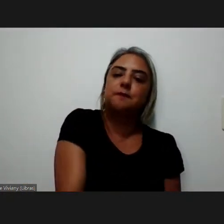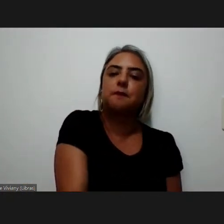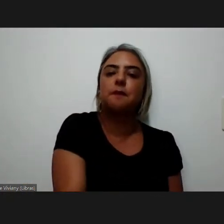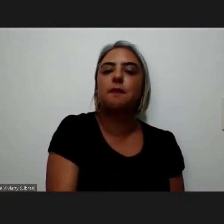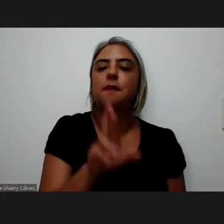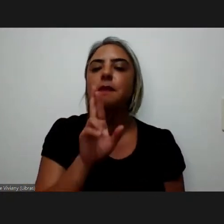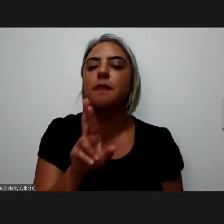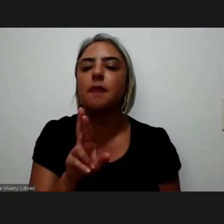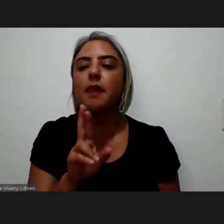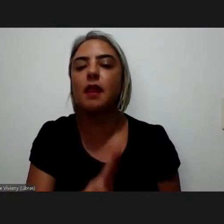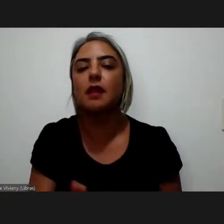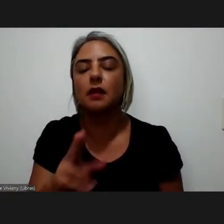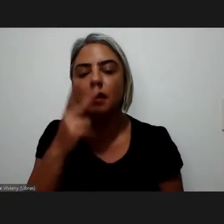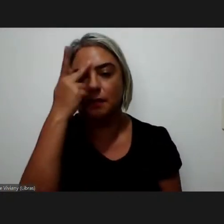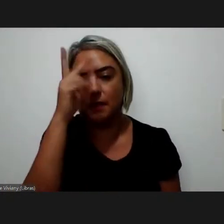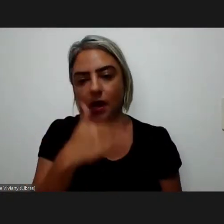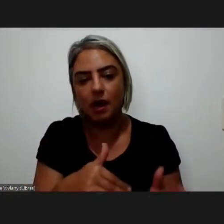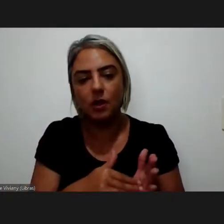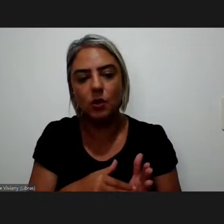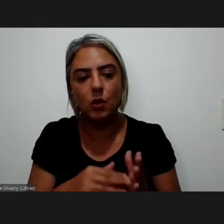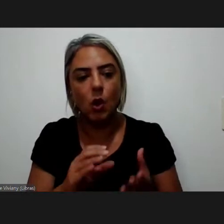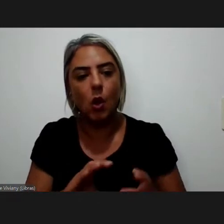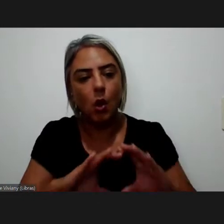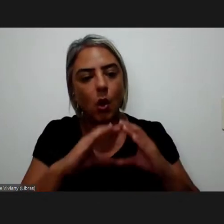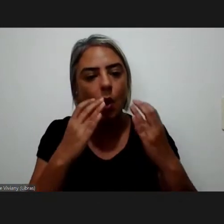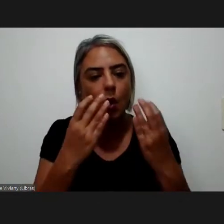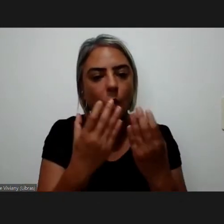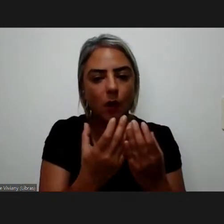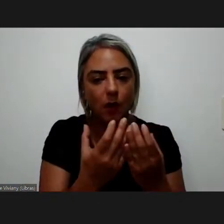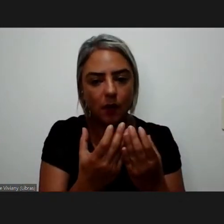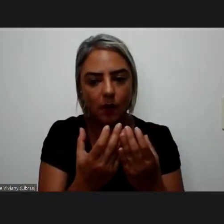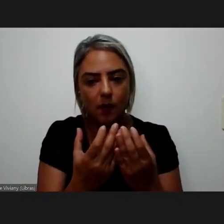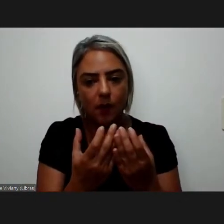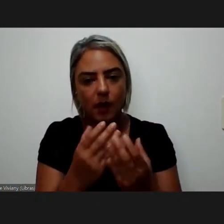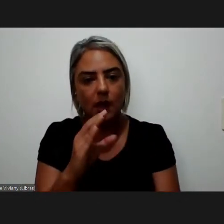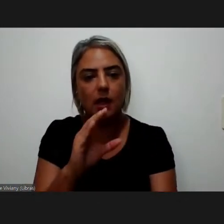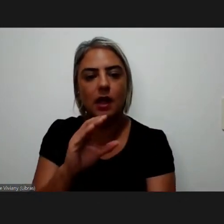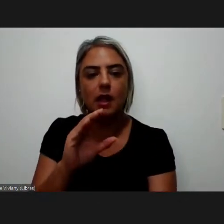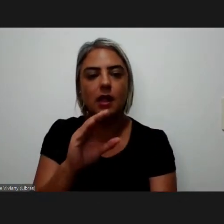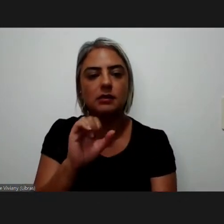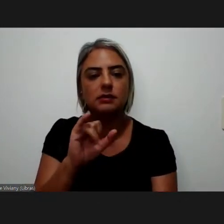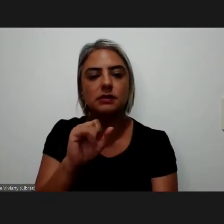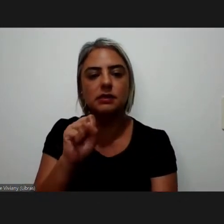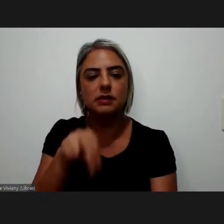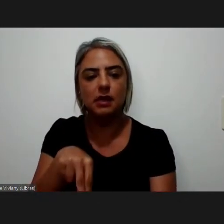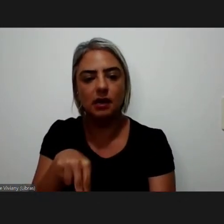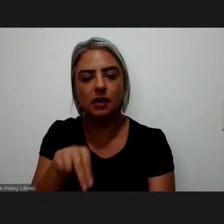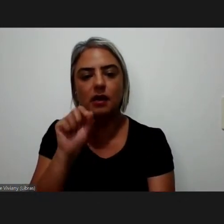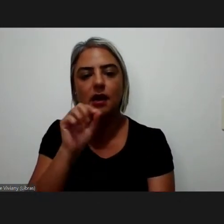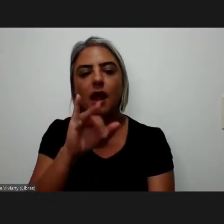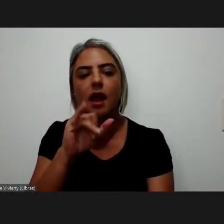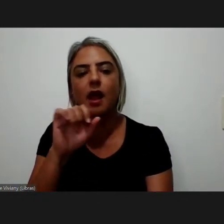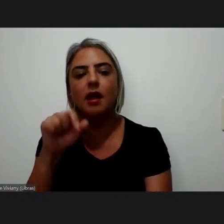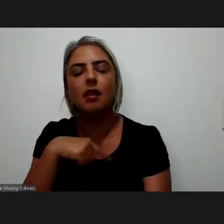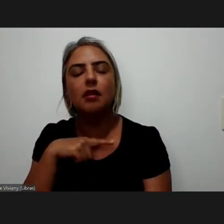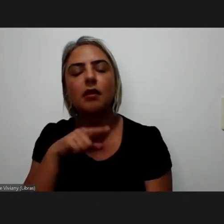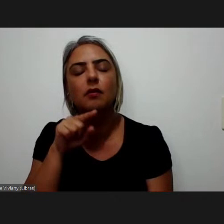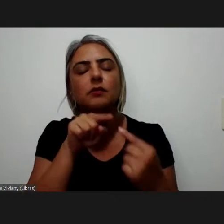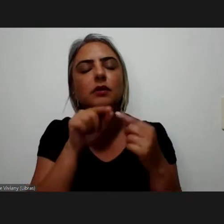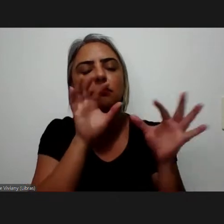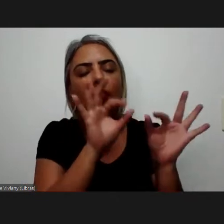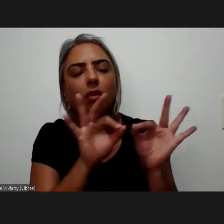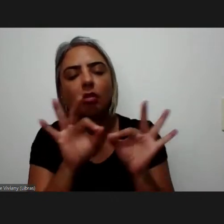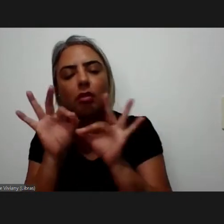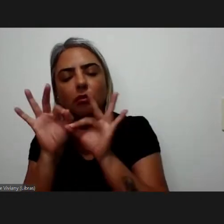of this representation is applied to all commissions, including the CIAN. CIAN has